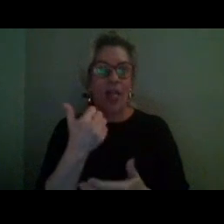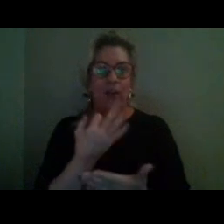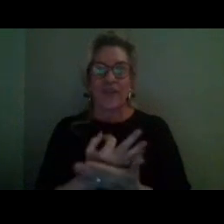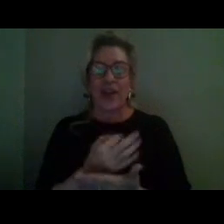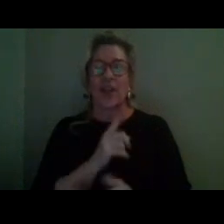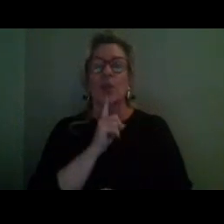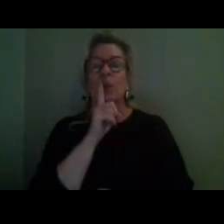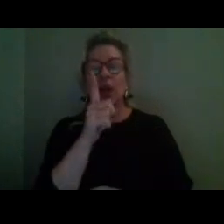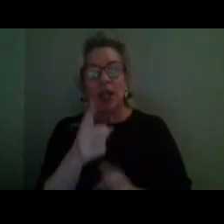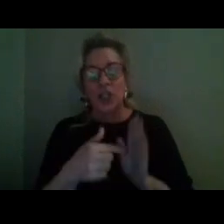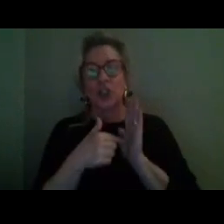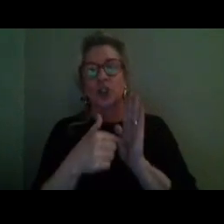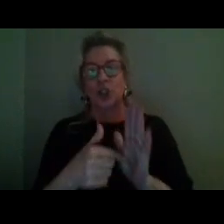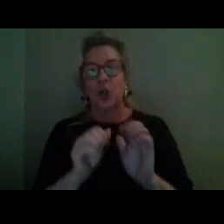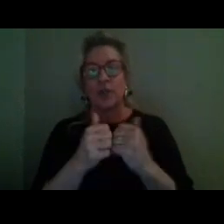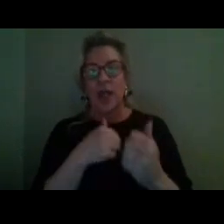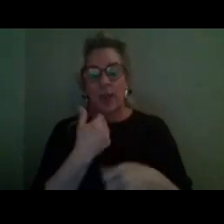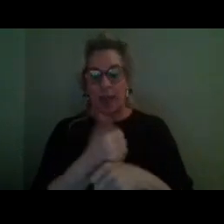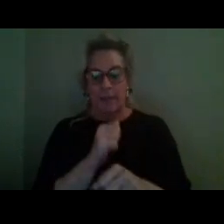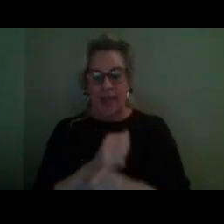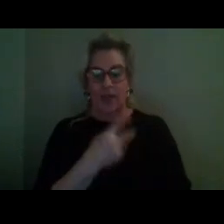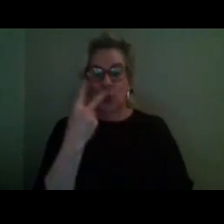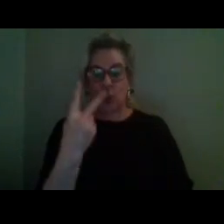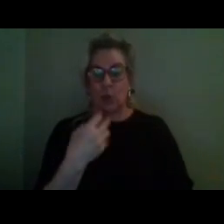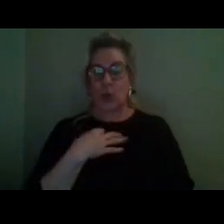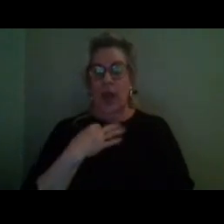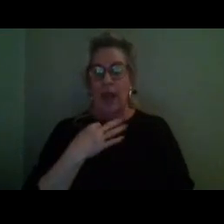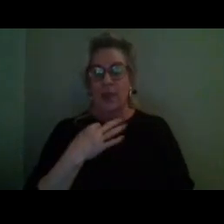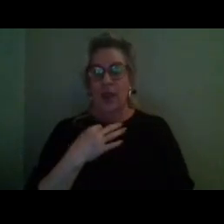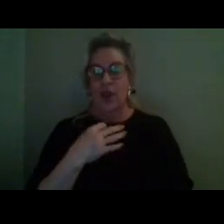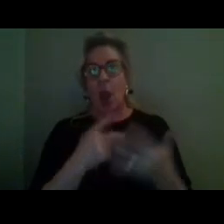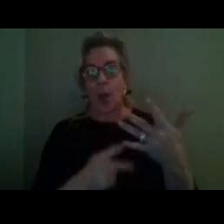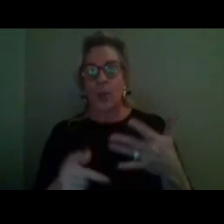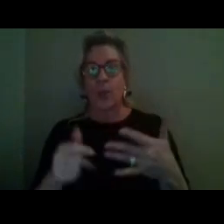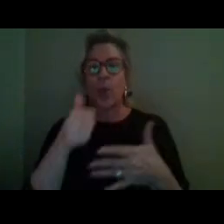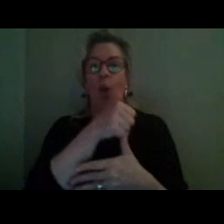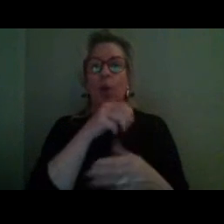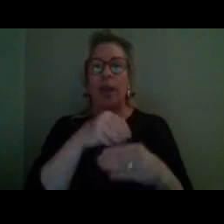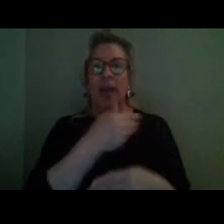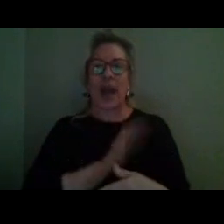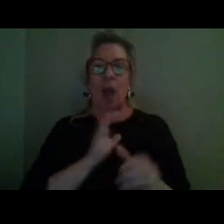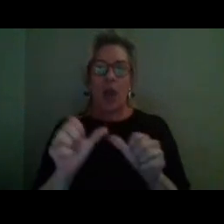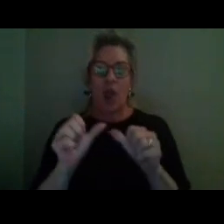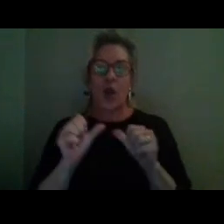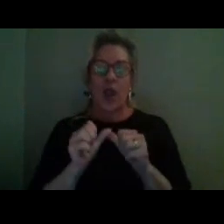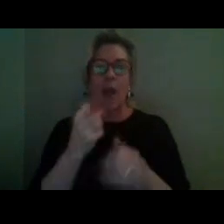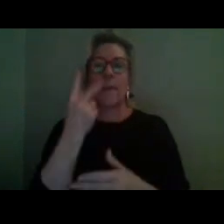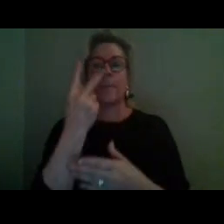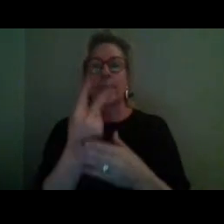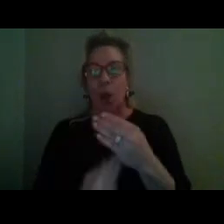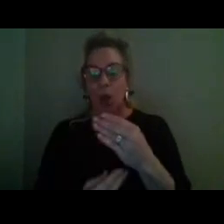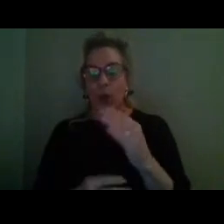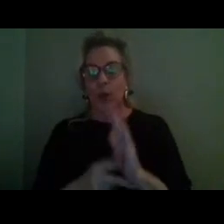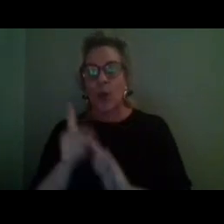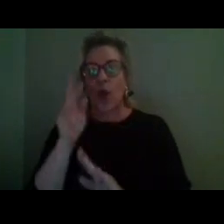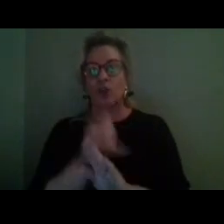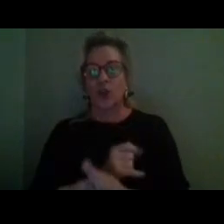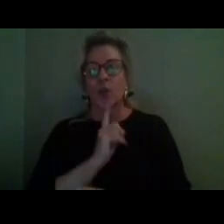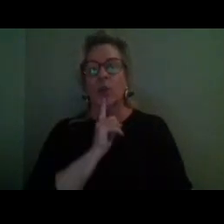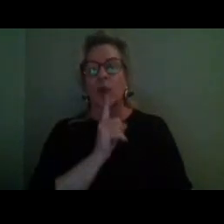truly demonstrates how we have made these 2 project applications our rural priority in our region. Both projects will truly